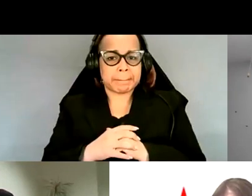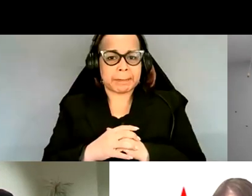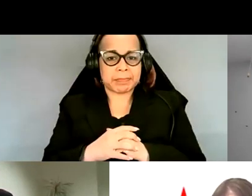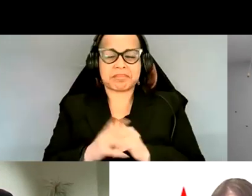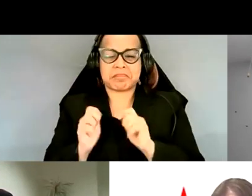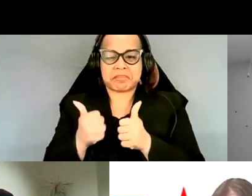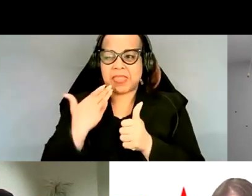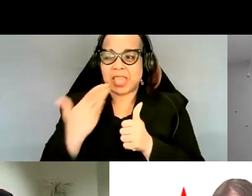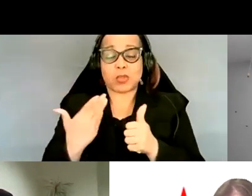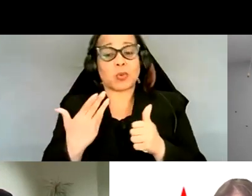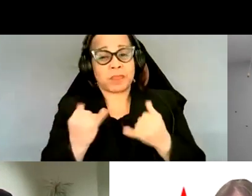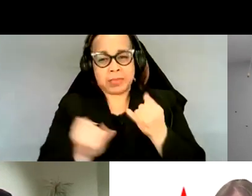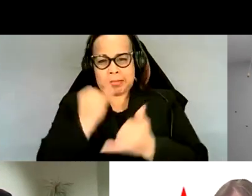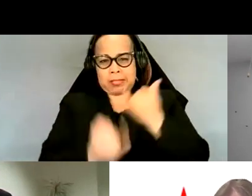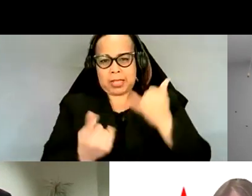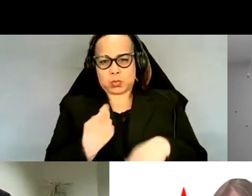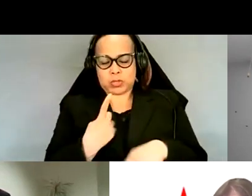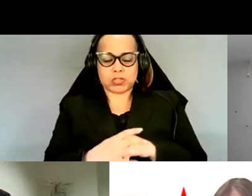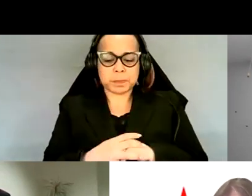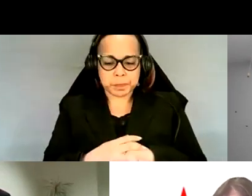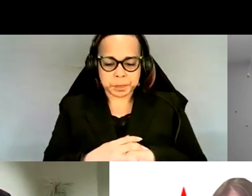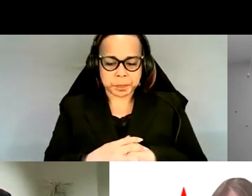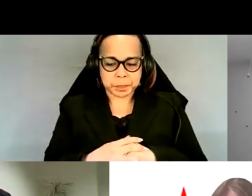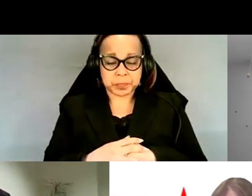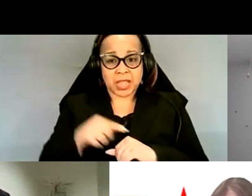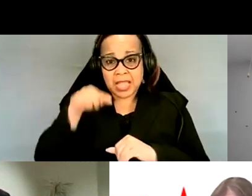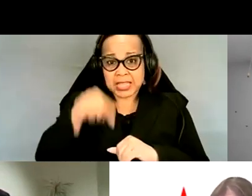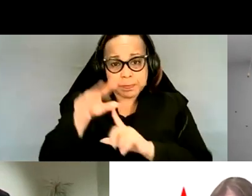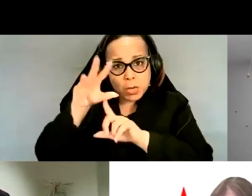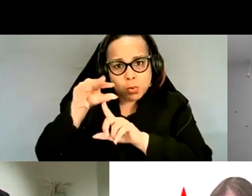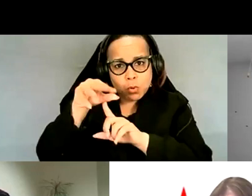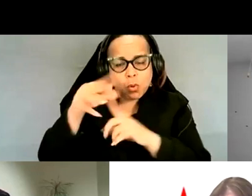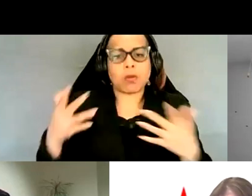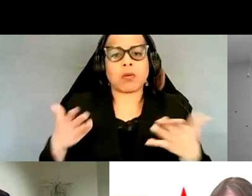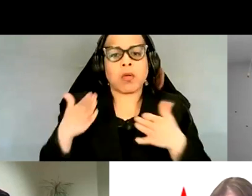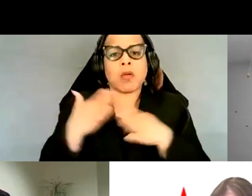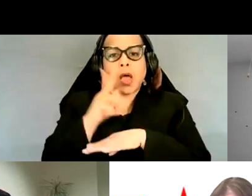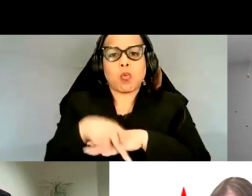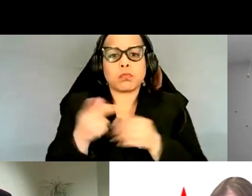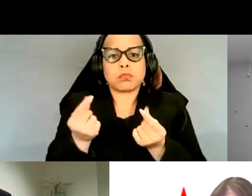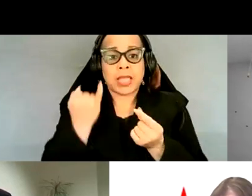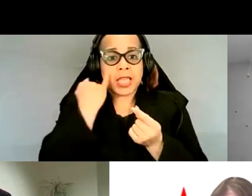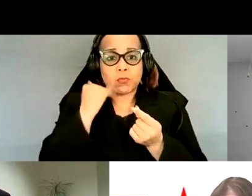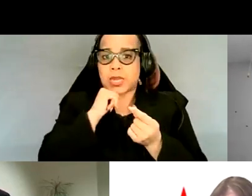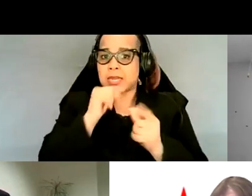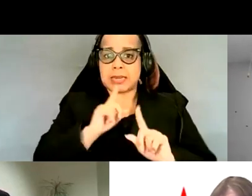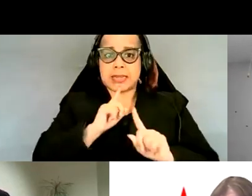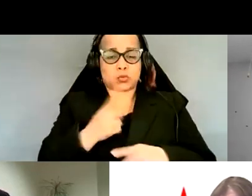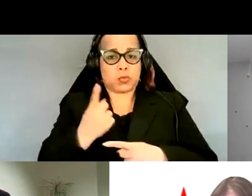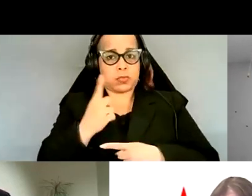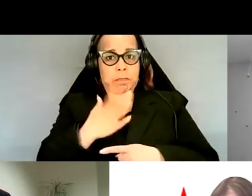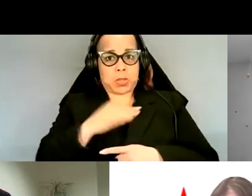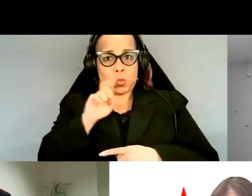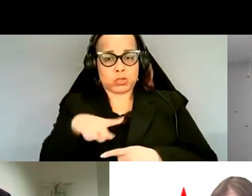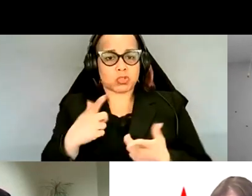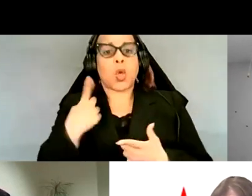Great, thank you. And our last question here is this being recorded, and what will the follow-up be if we didn't get to the questions?